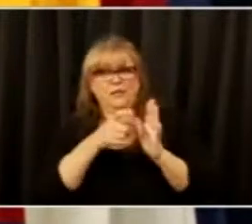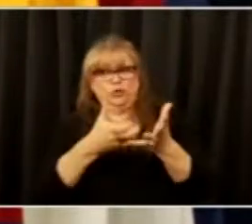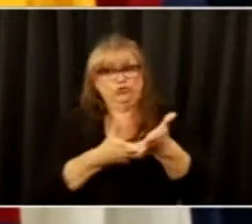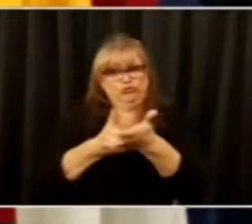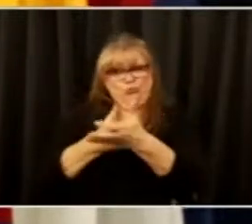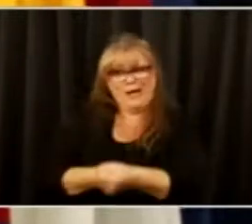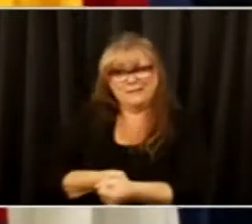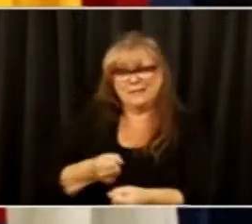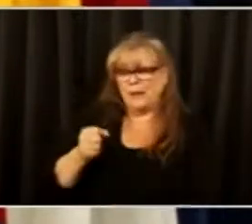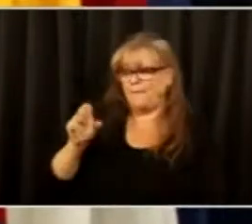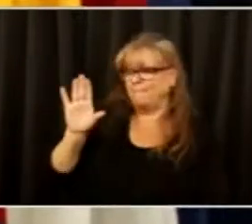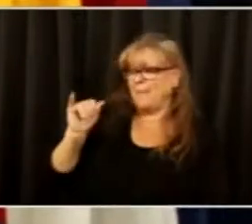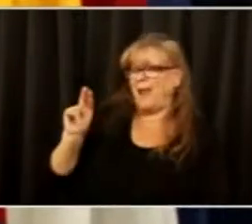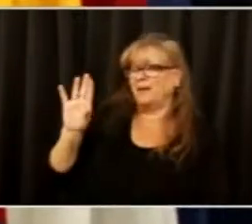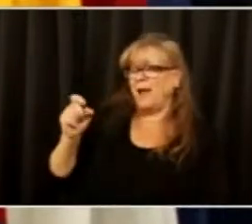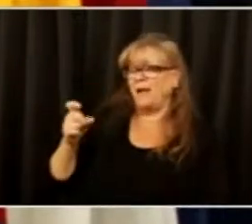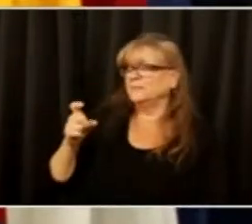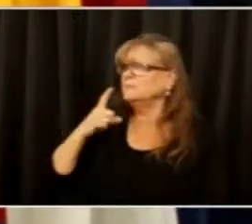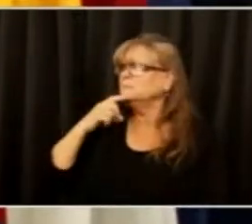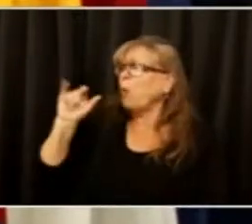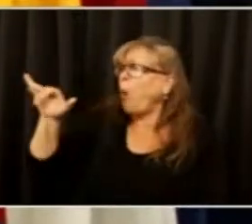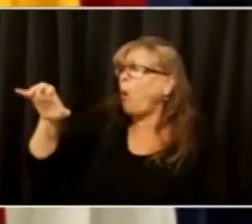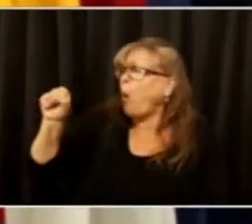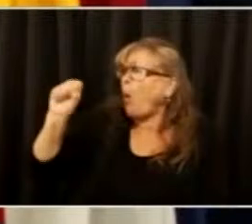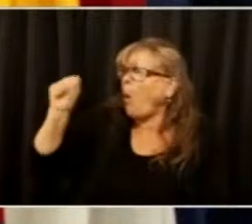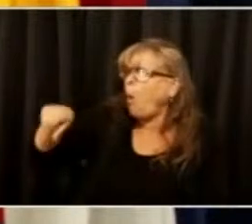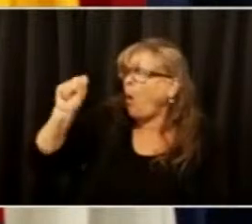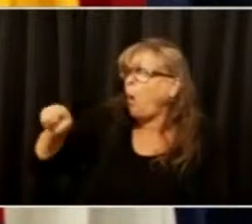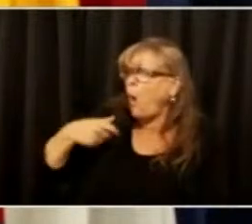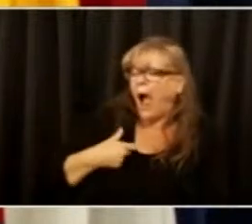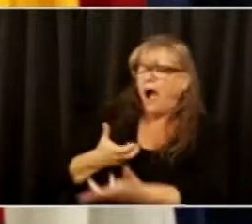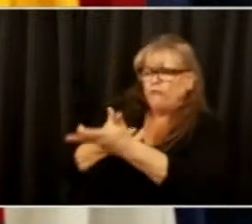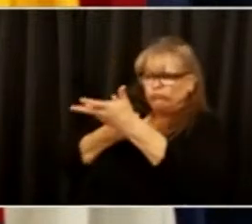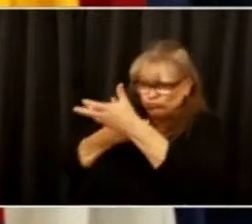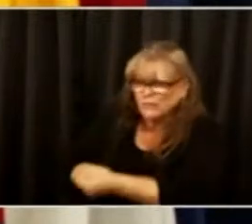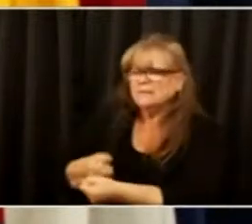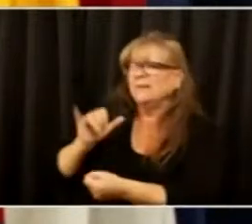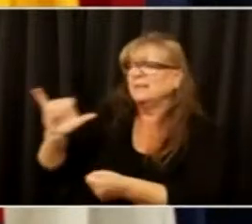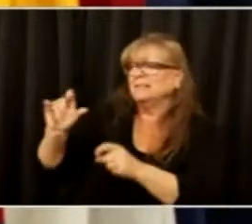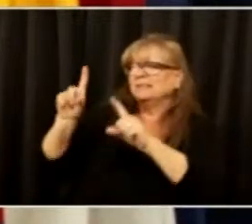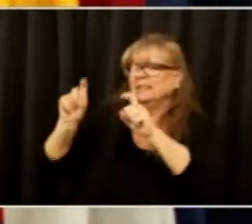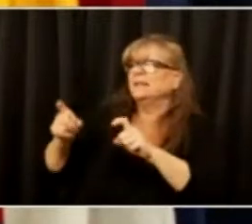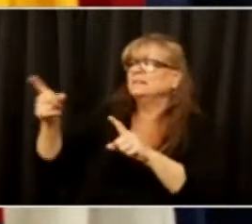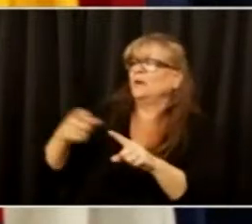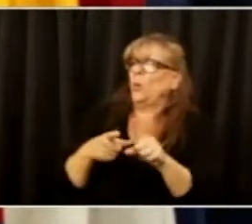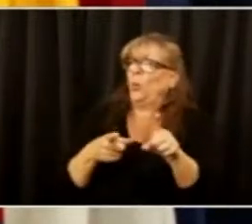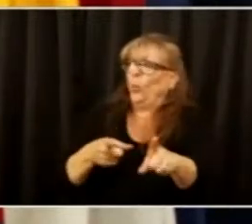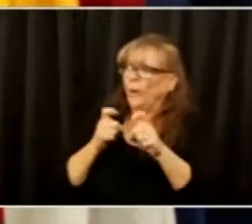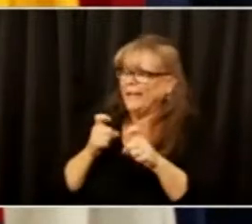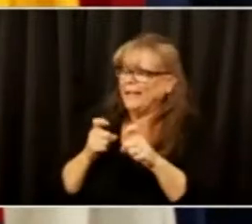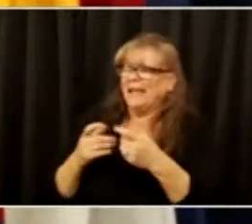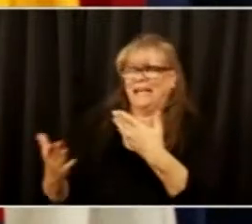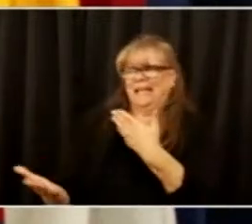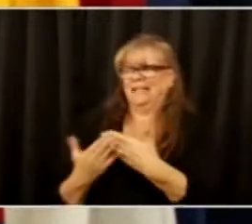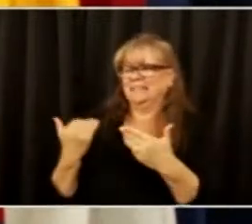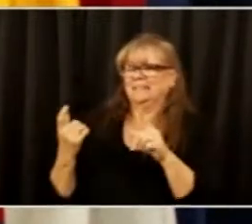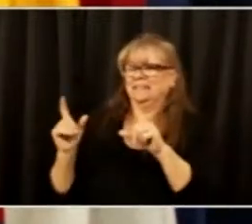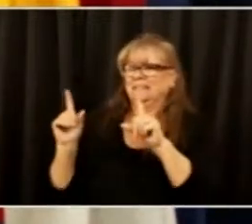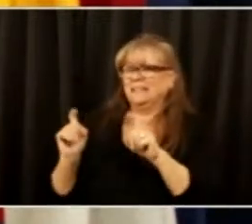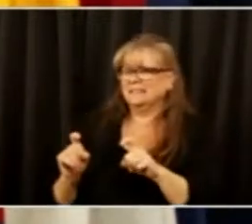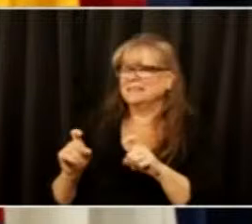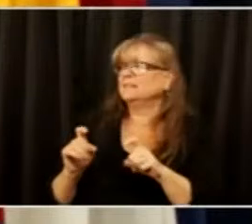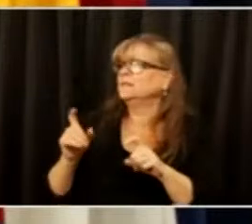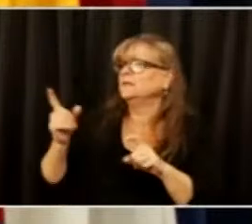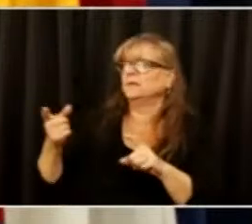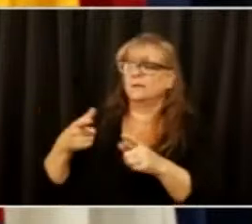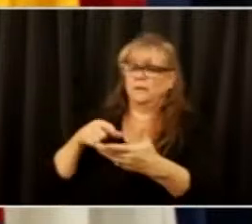I mean, it has a lot of uses. It's quick. It's easy. You get the result in 15 minutes. it is